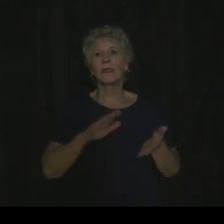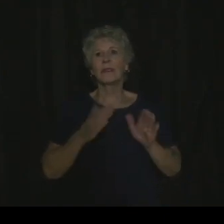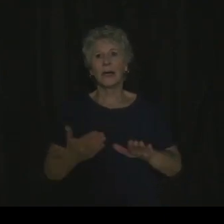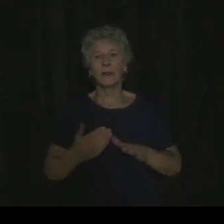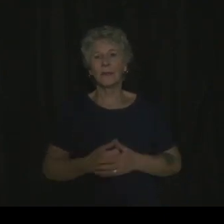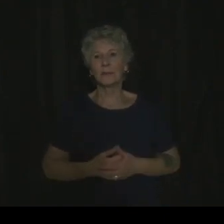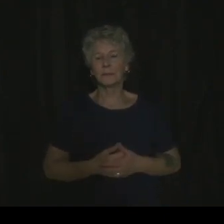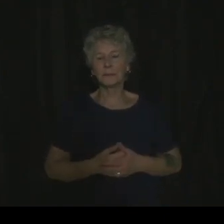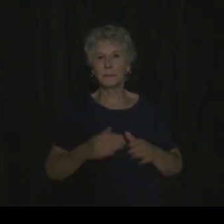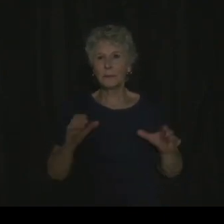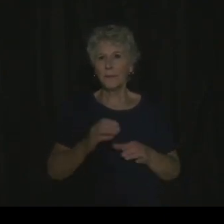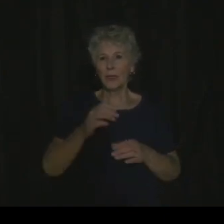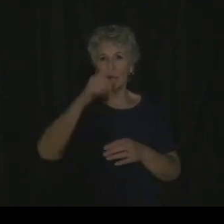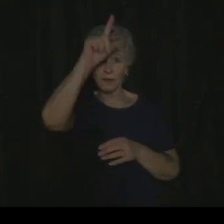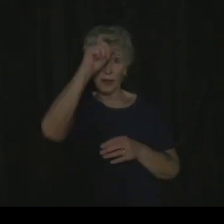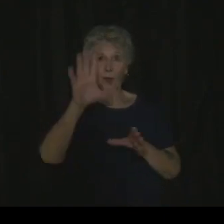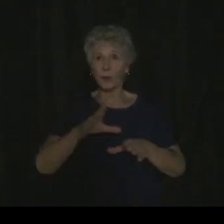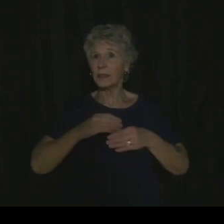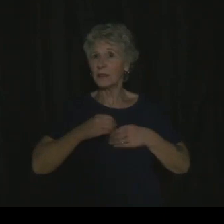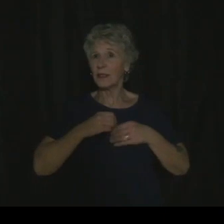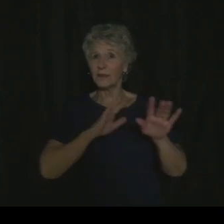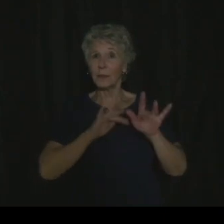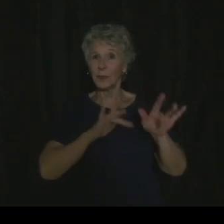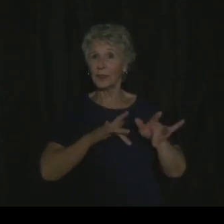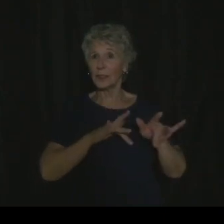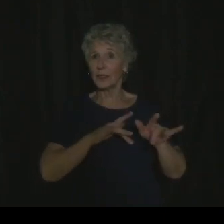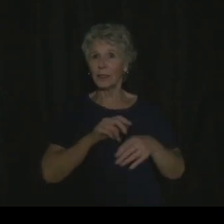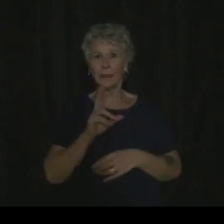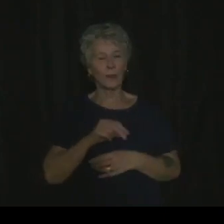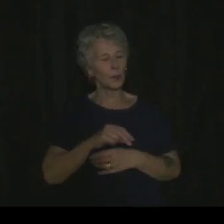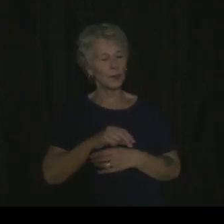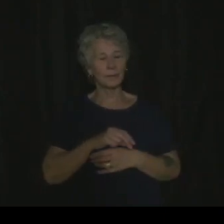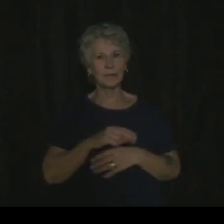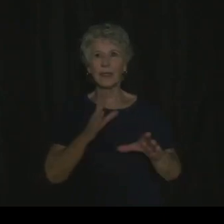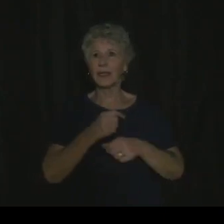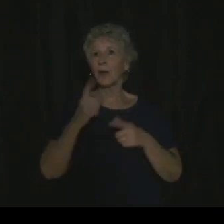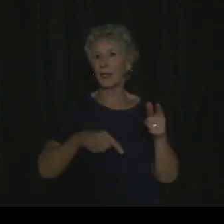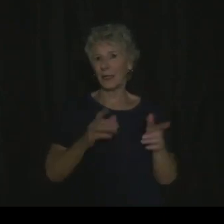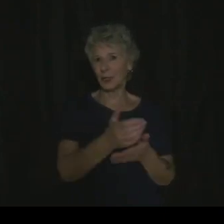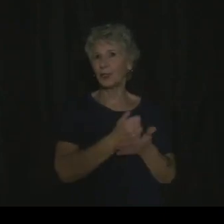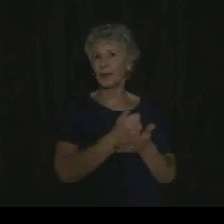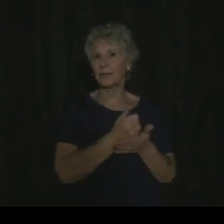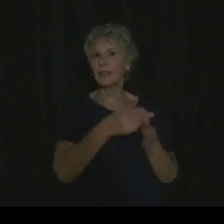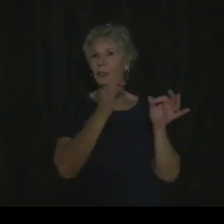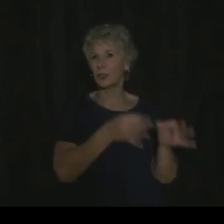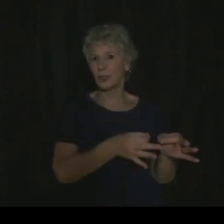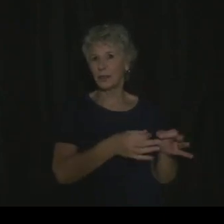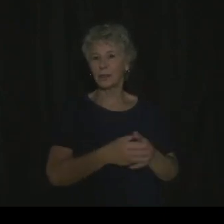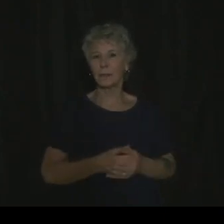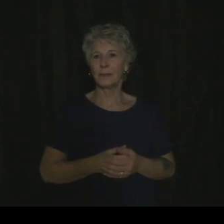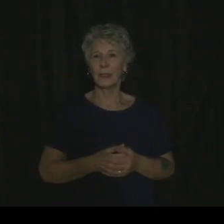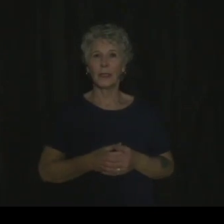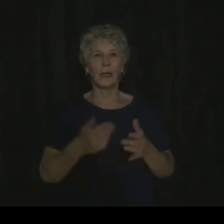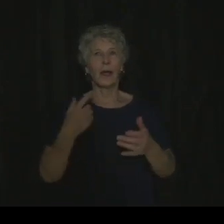Did Pharaoh receive mercy? No. He got what he deserved, justice. This